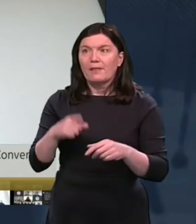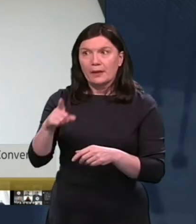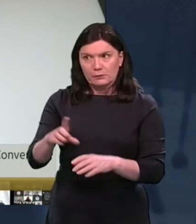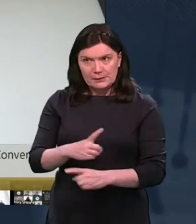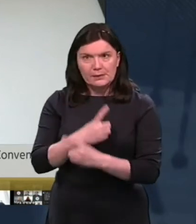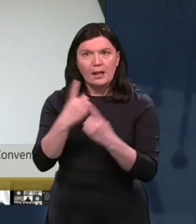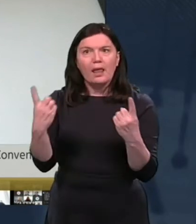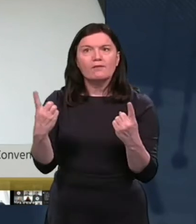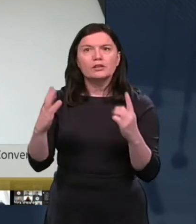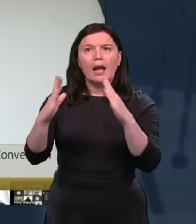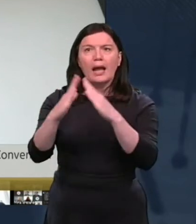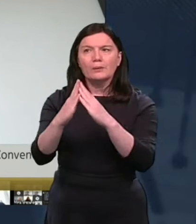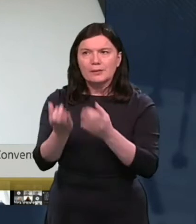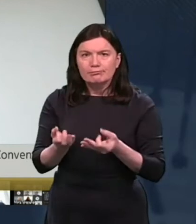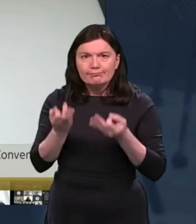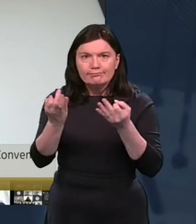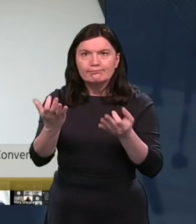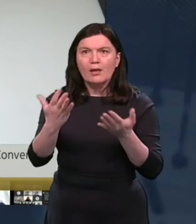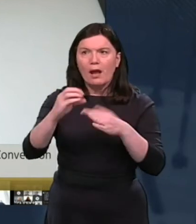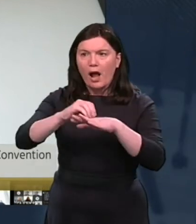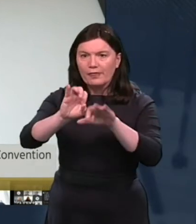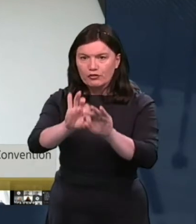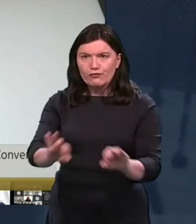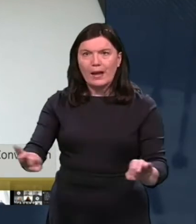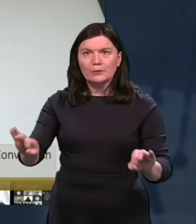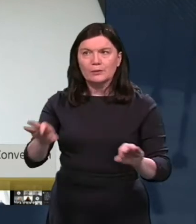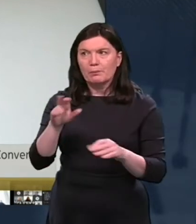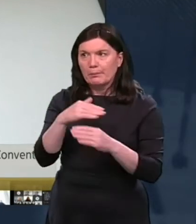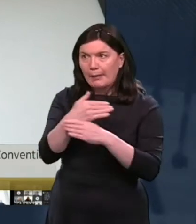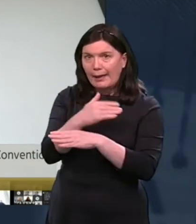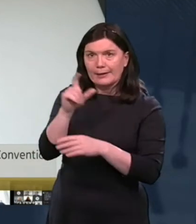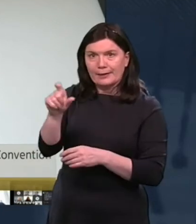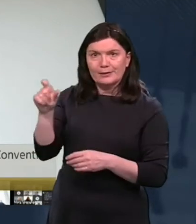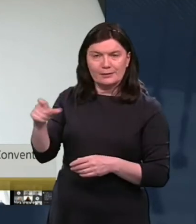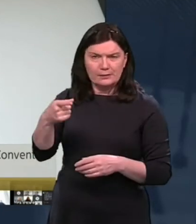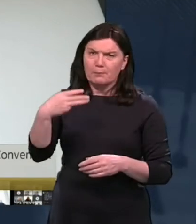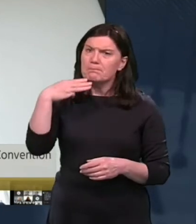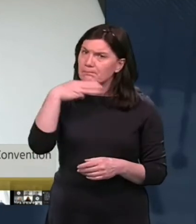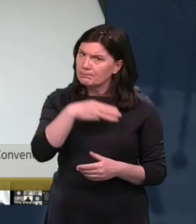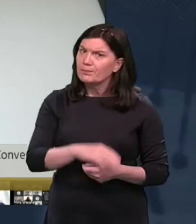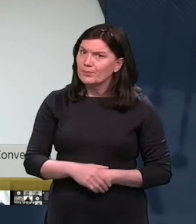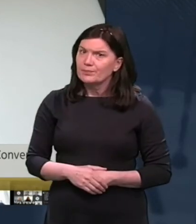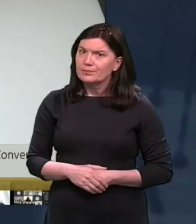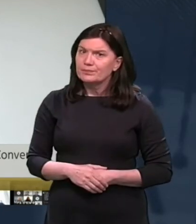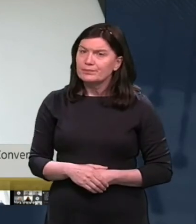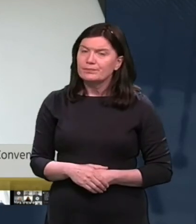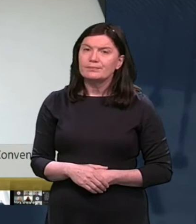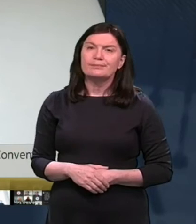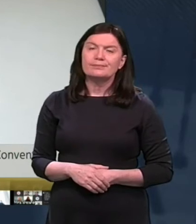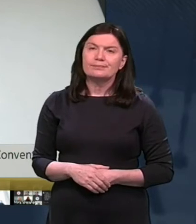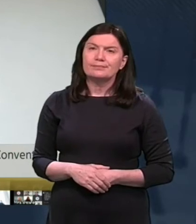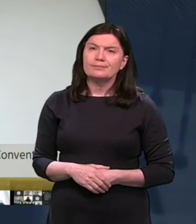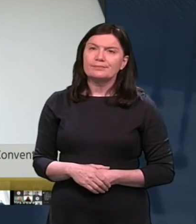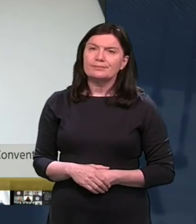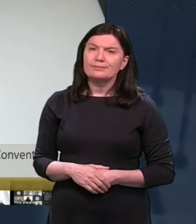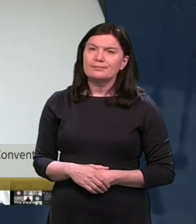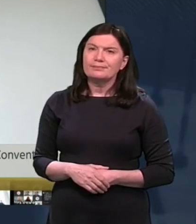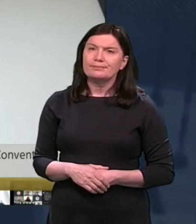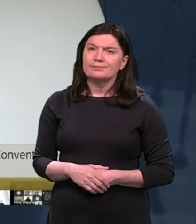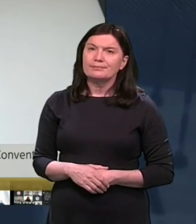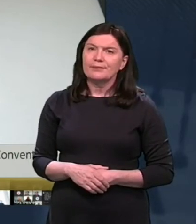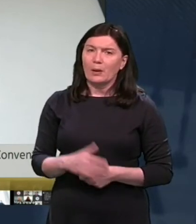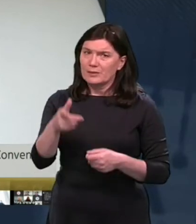on the ground by our local authorities, which is so, so important. Also in terms of, we spoke about a new reference to in terms